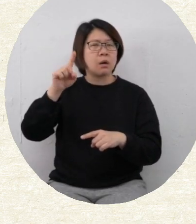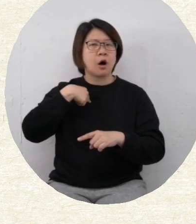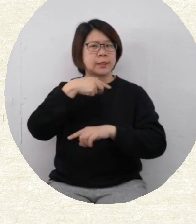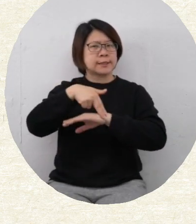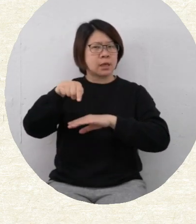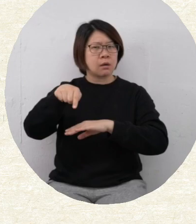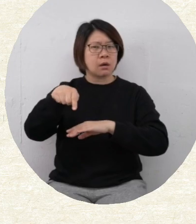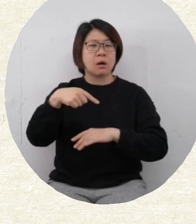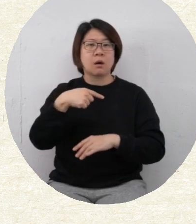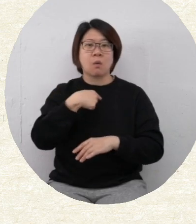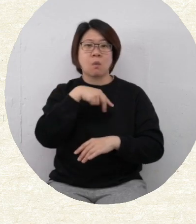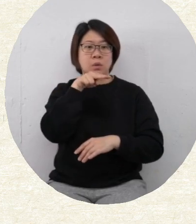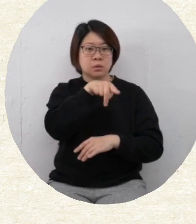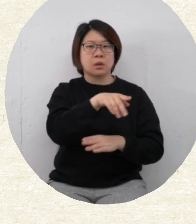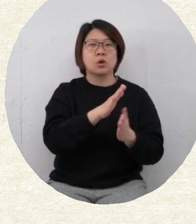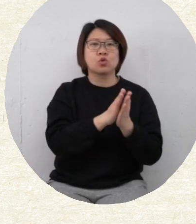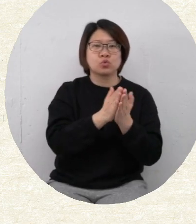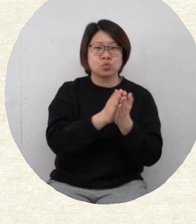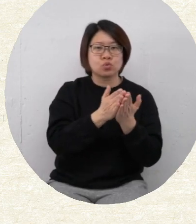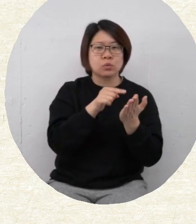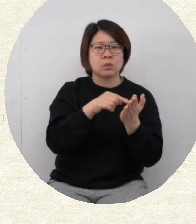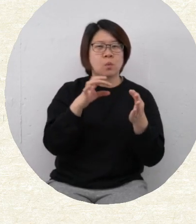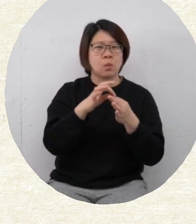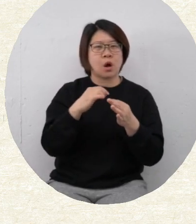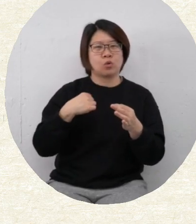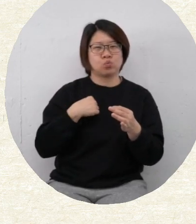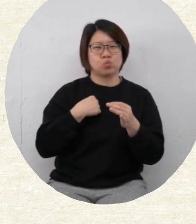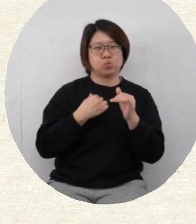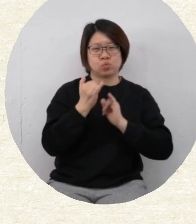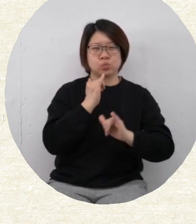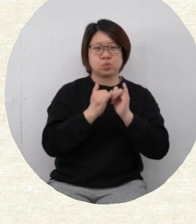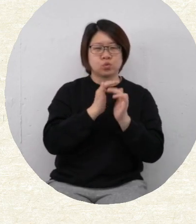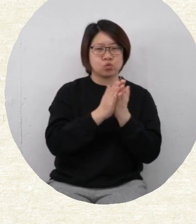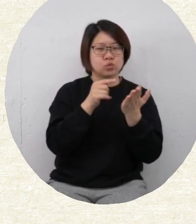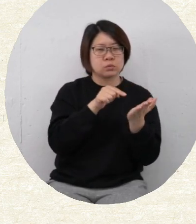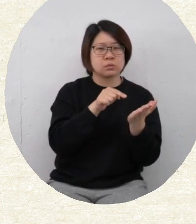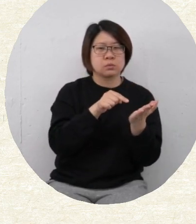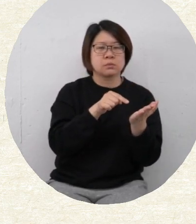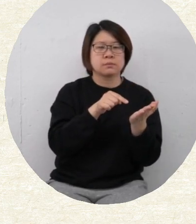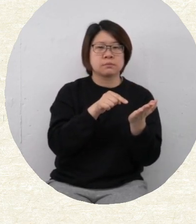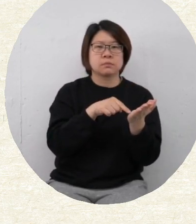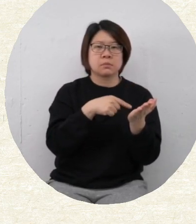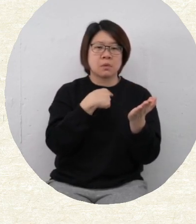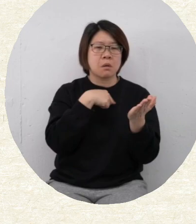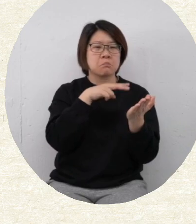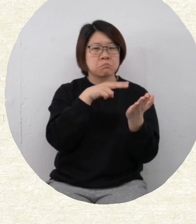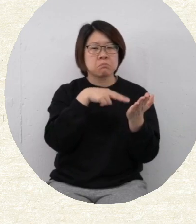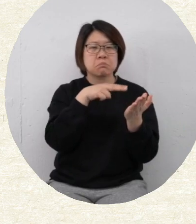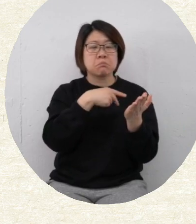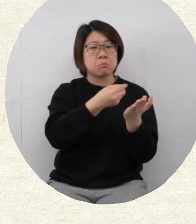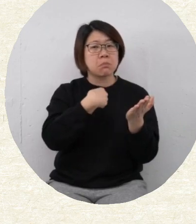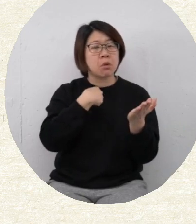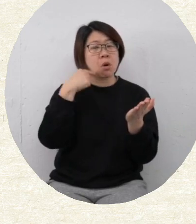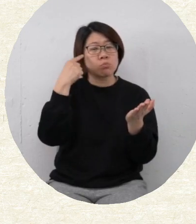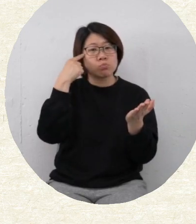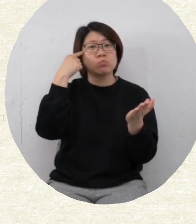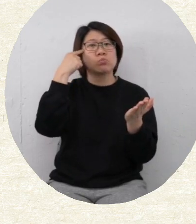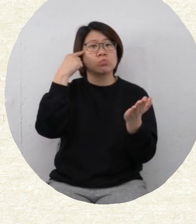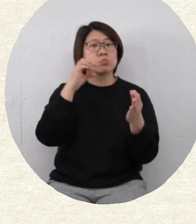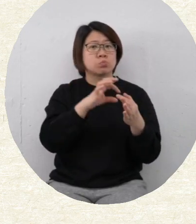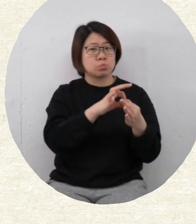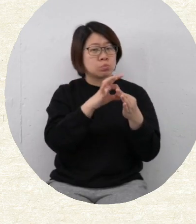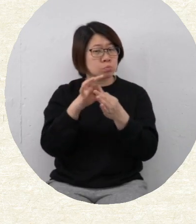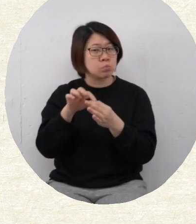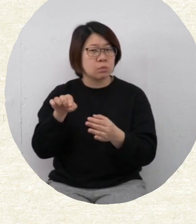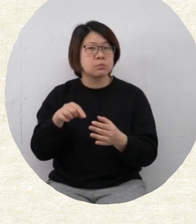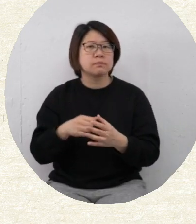lot of the way that I depict the flowers or even the disposable containers, I think visually I'm